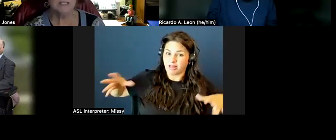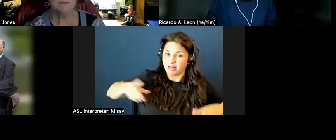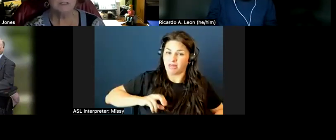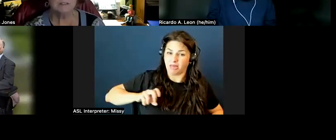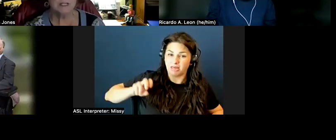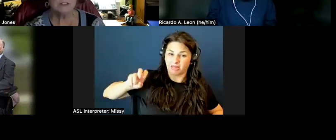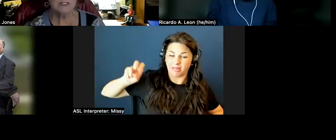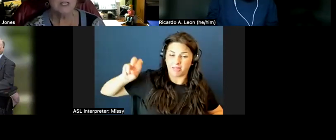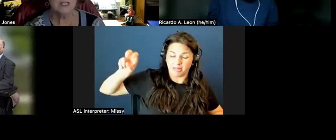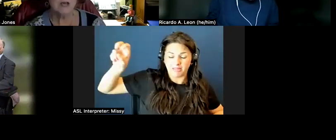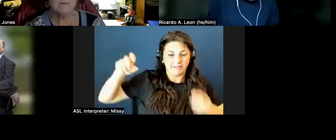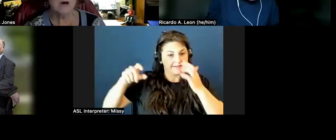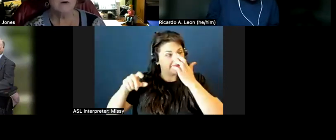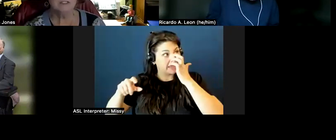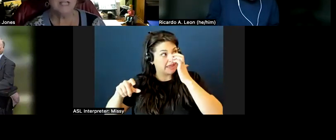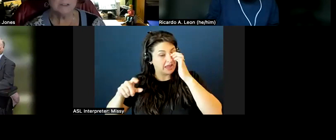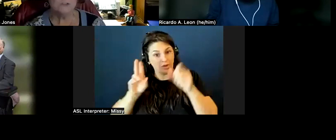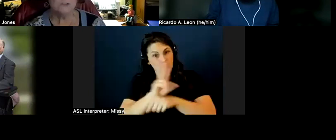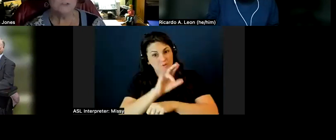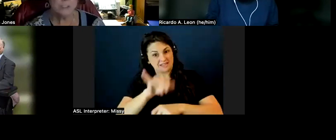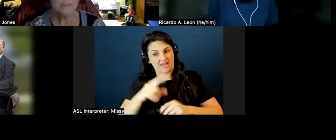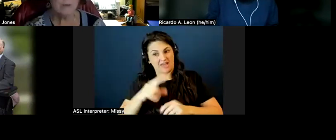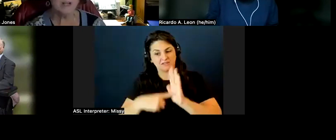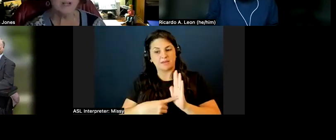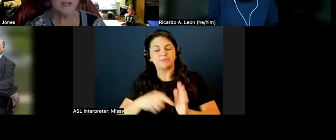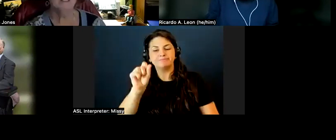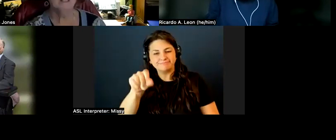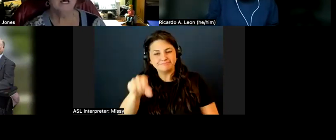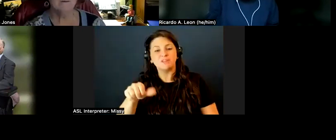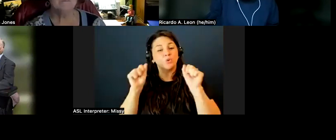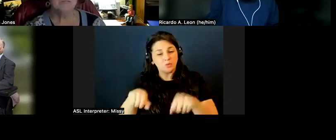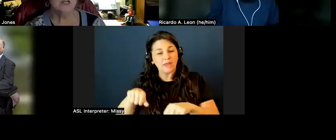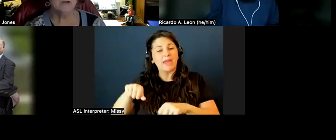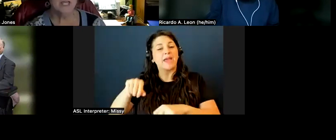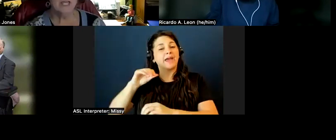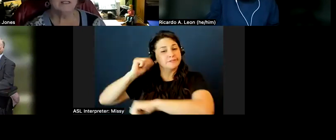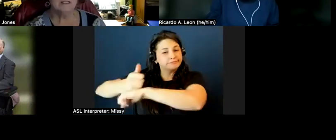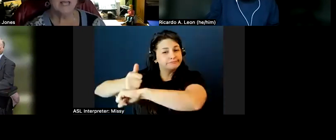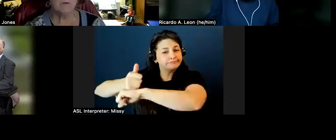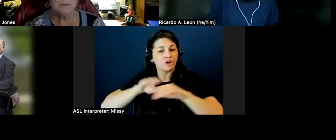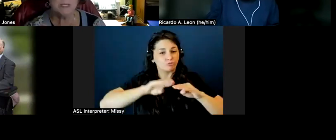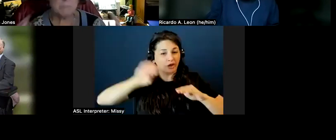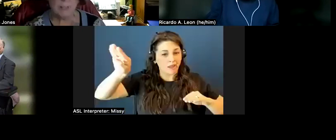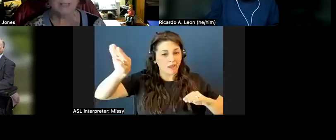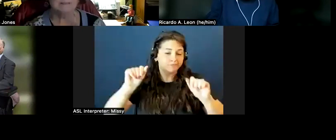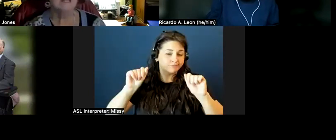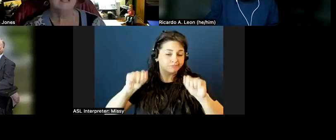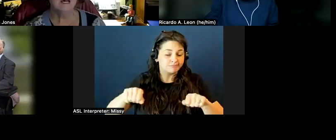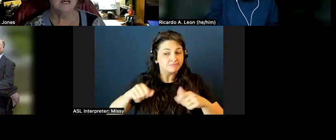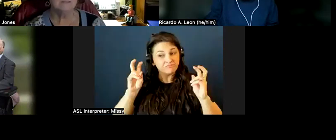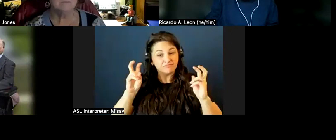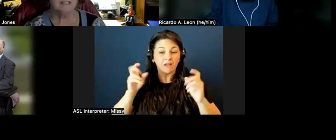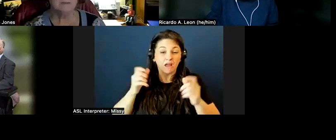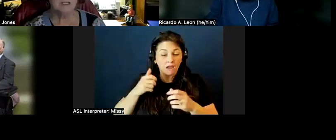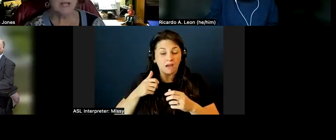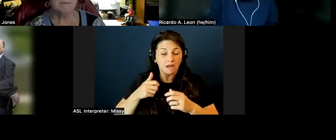as an example in a discussion about, yes, you can put in that ramp, and that would be compliant,